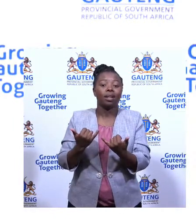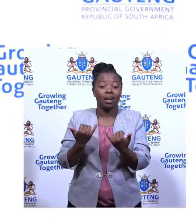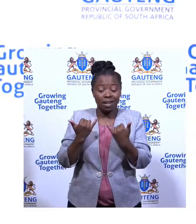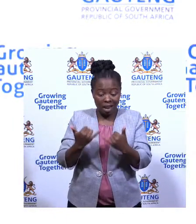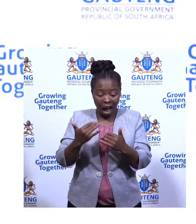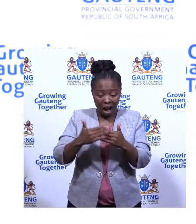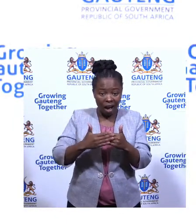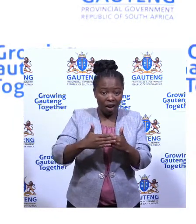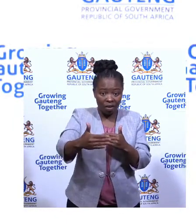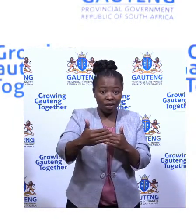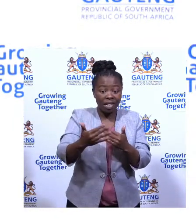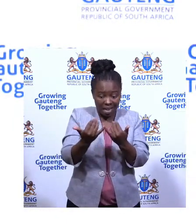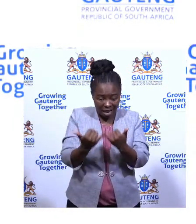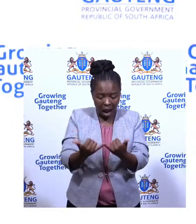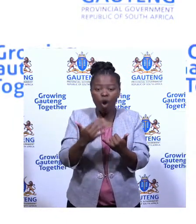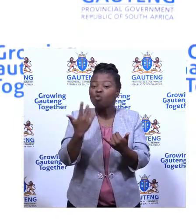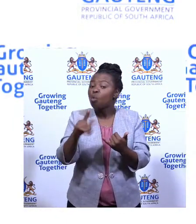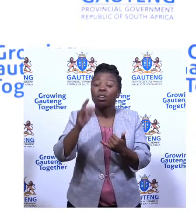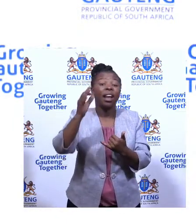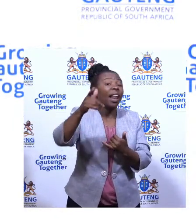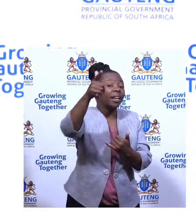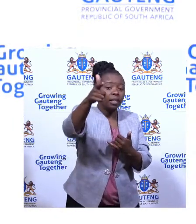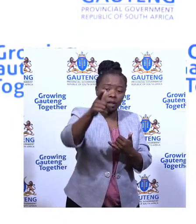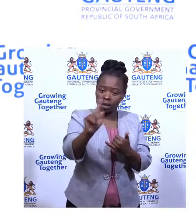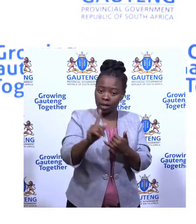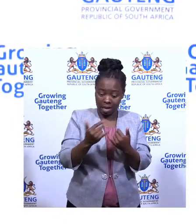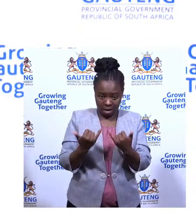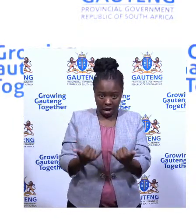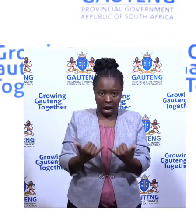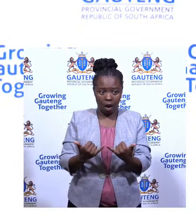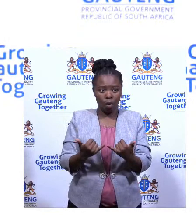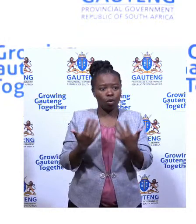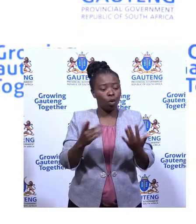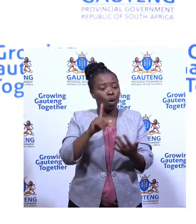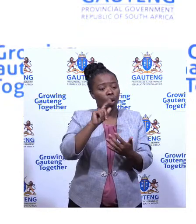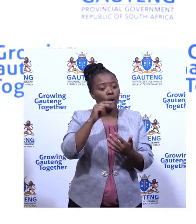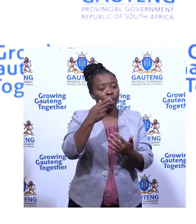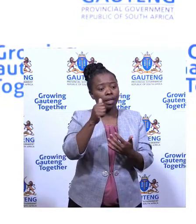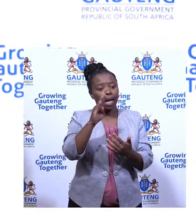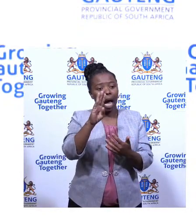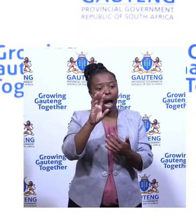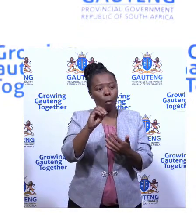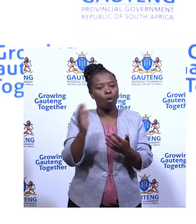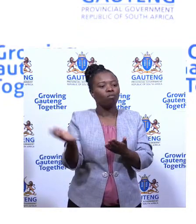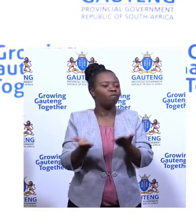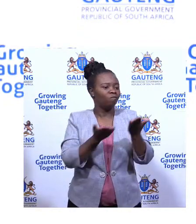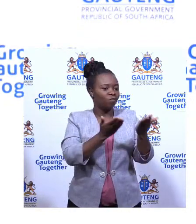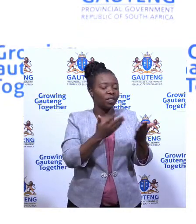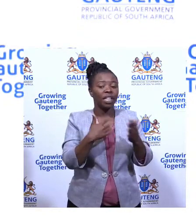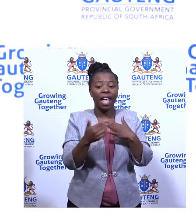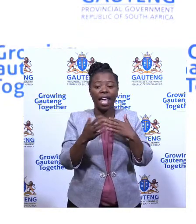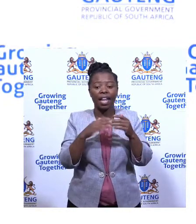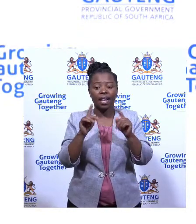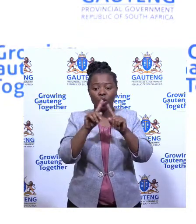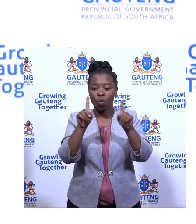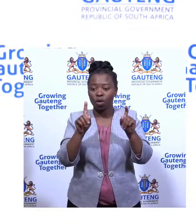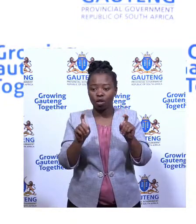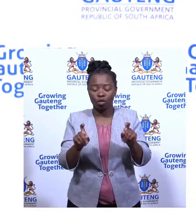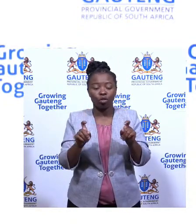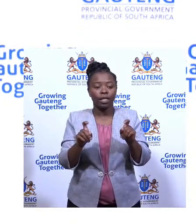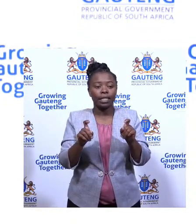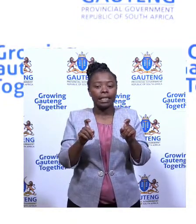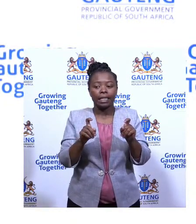far and no further. So, Thabo, I hand over back to you if there are any questions